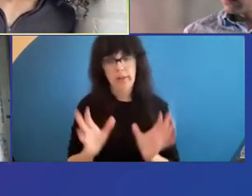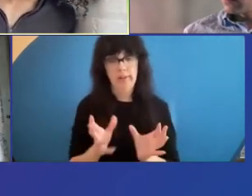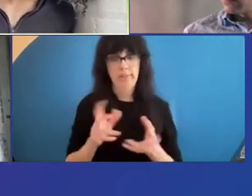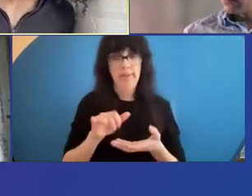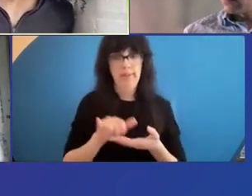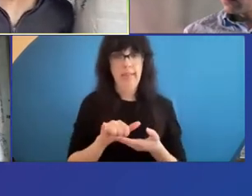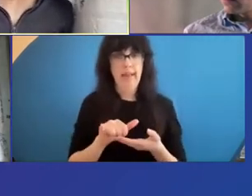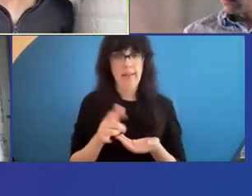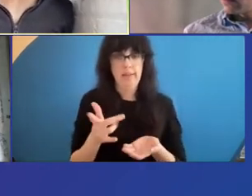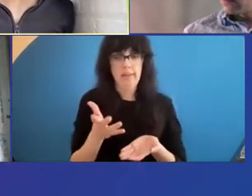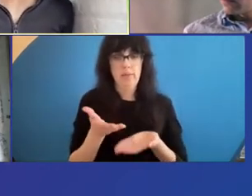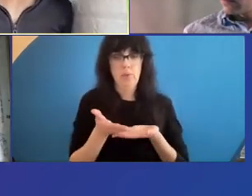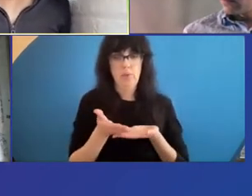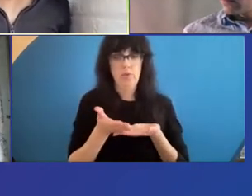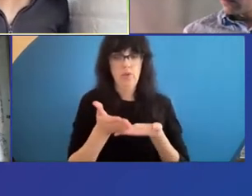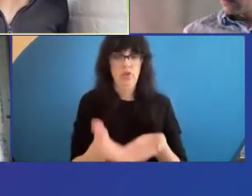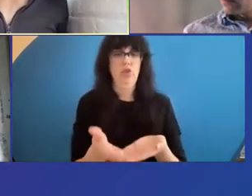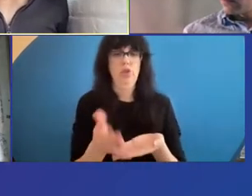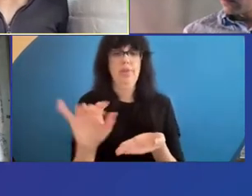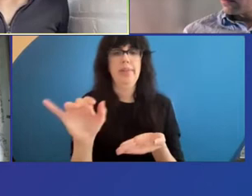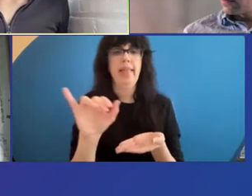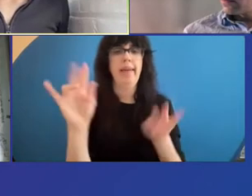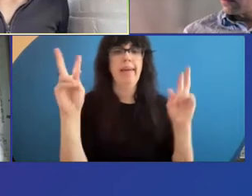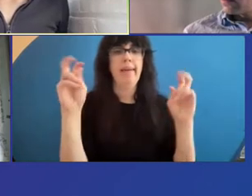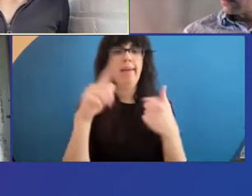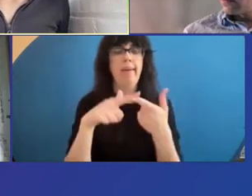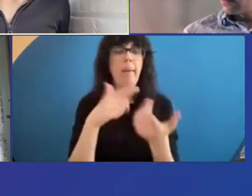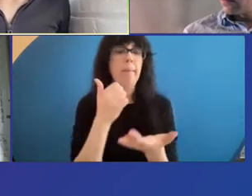serves as a passport